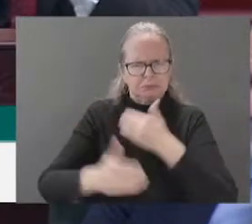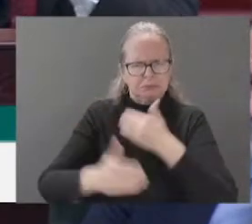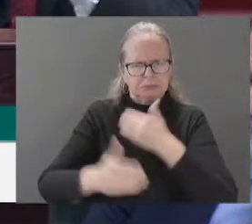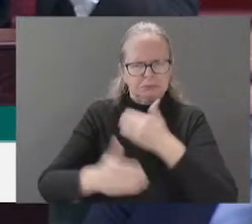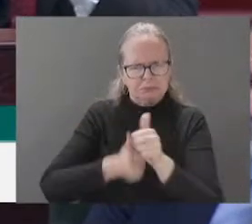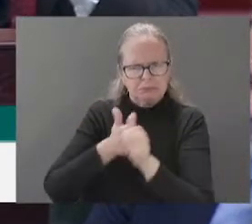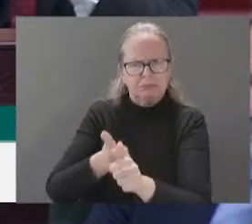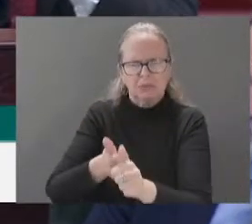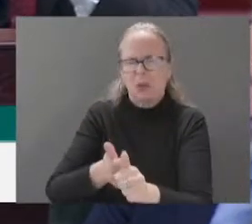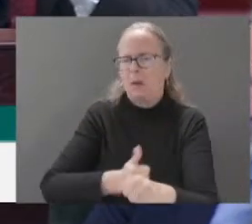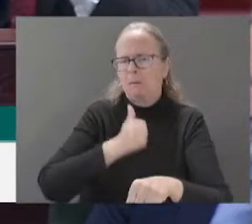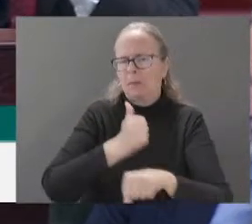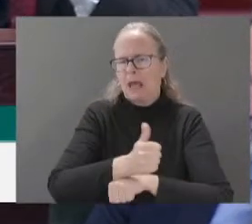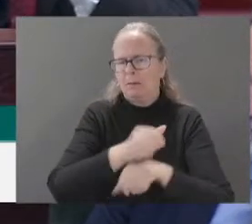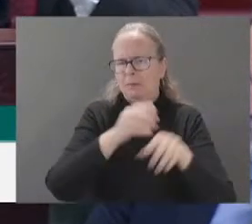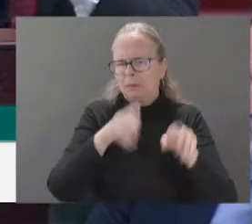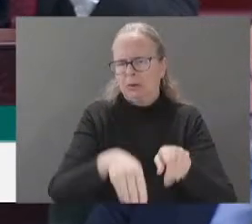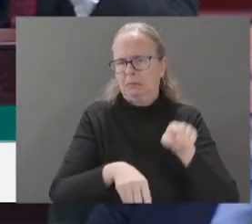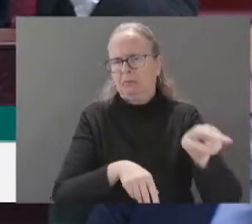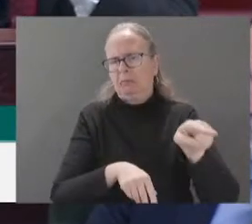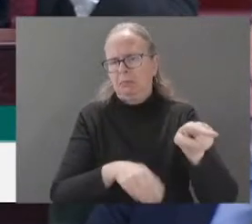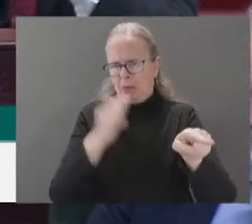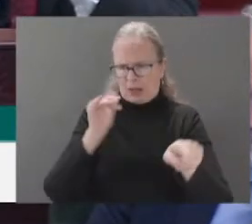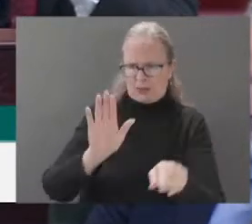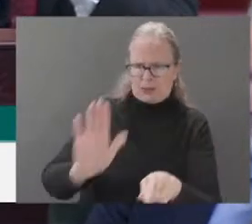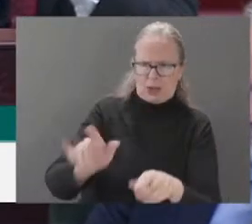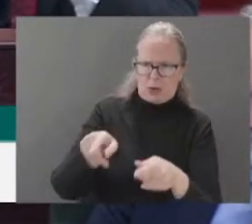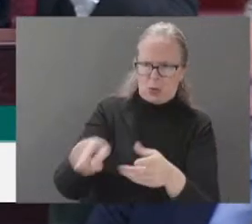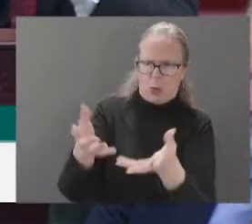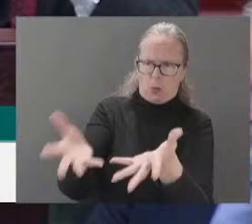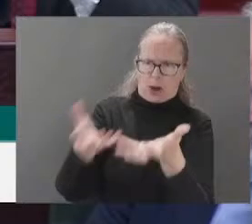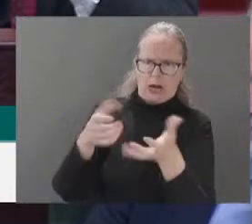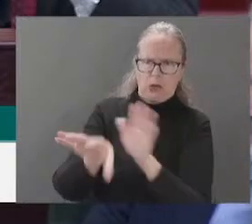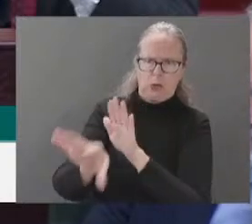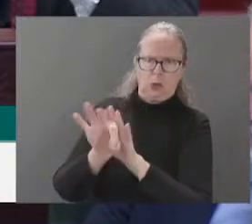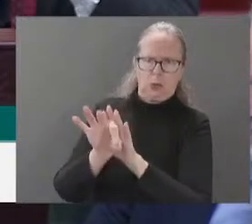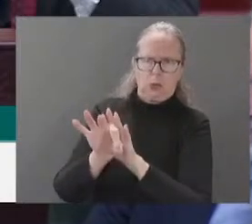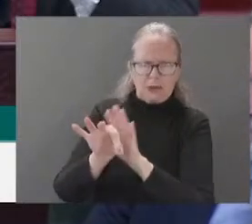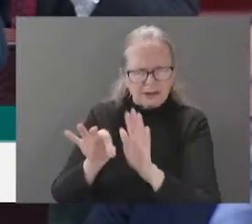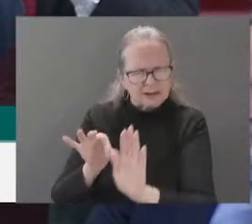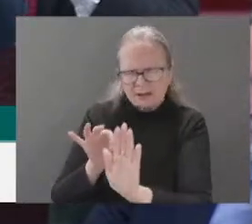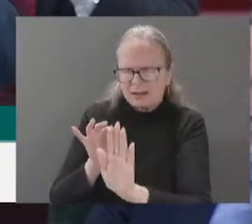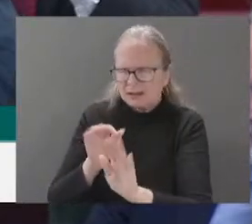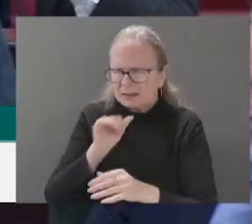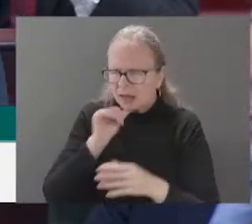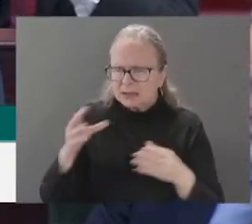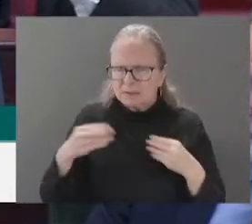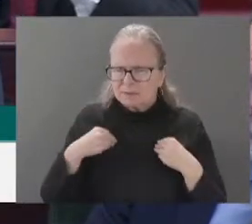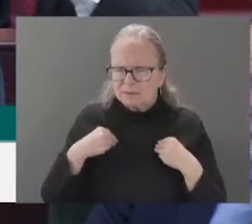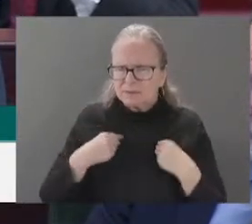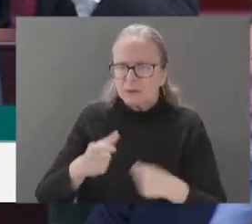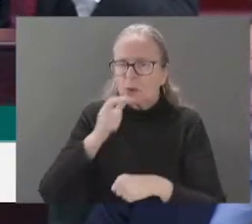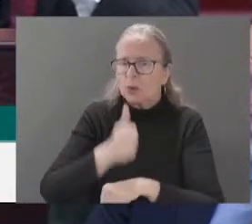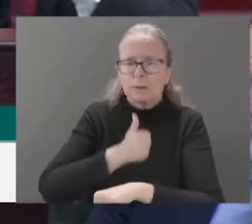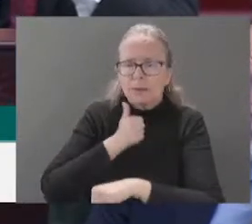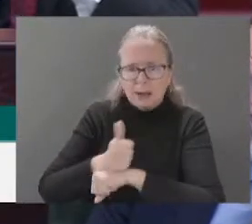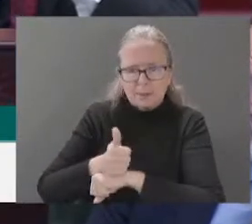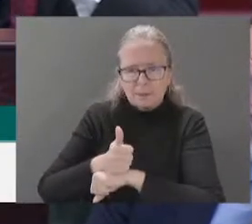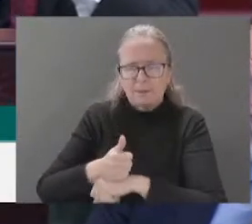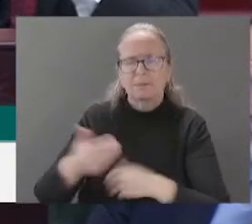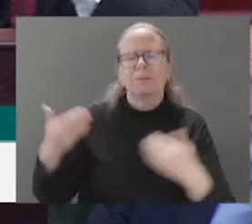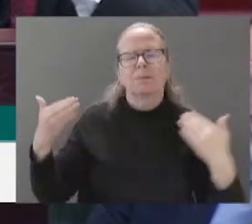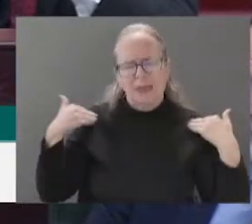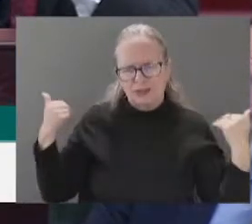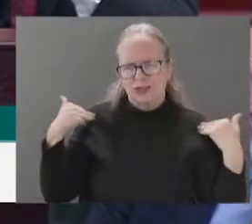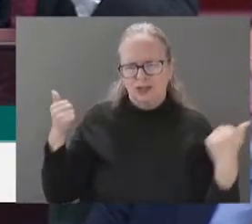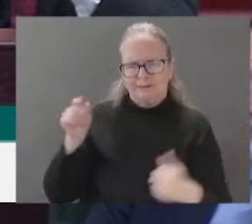were sent this is unacceptable the Bucks should stop with this minister in this government who allow this to happen as part of their race to the bottom in healthc care delivery